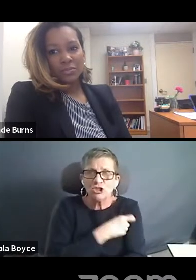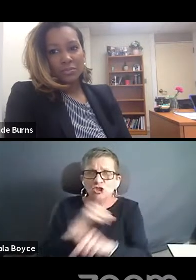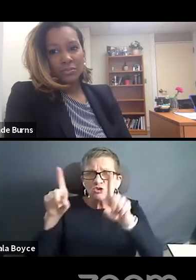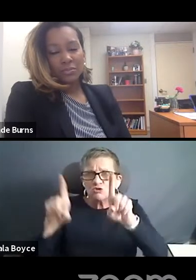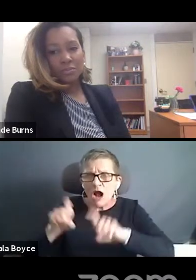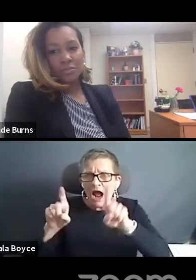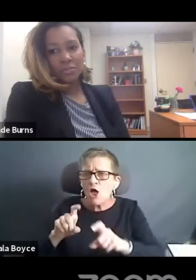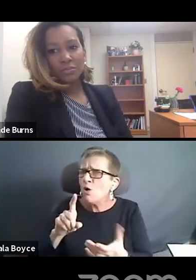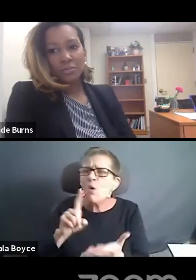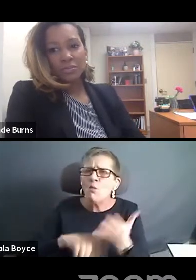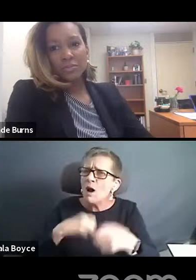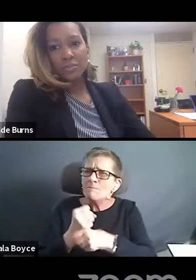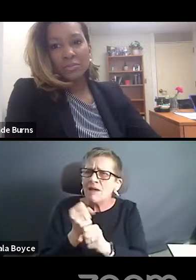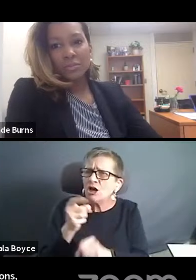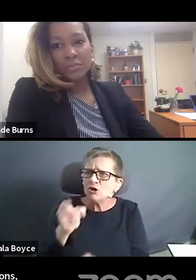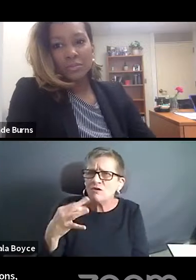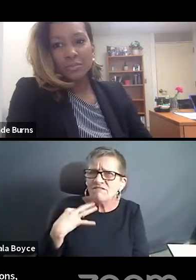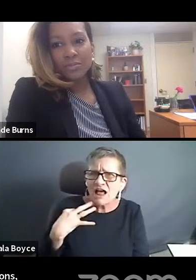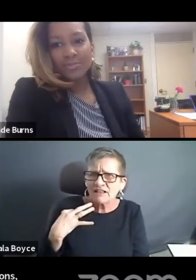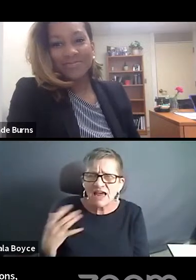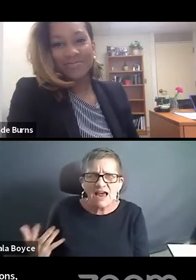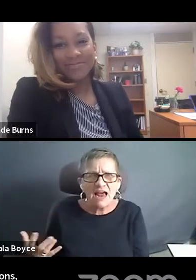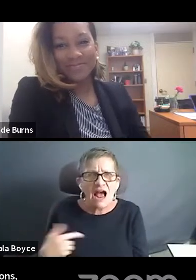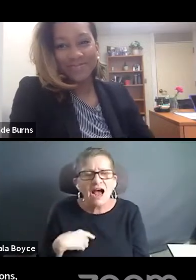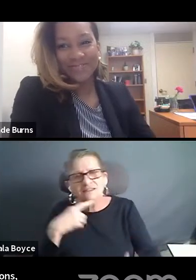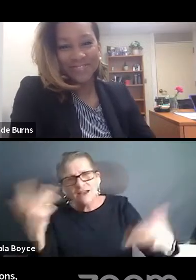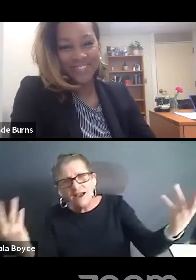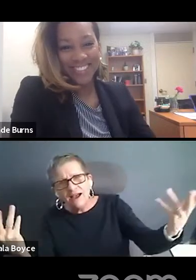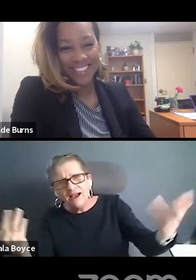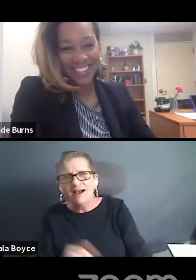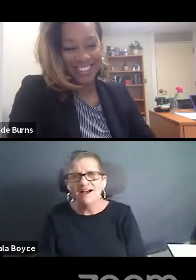I mean, what I want to say is, how, Sway?